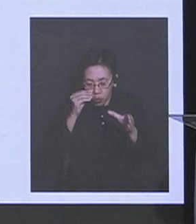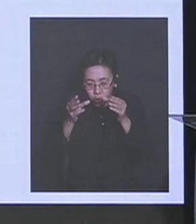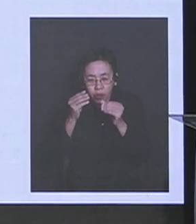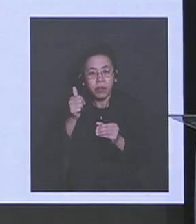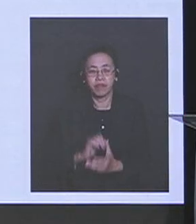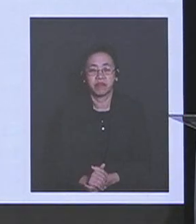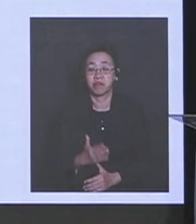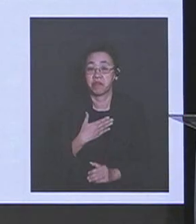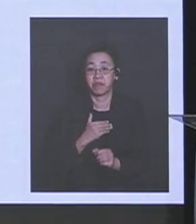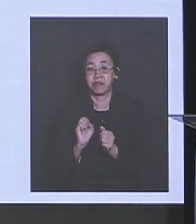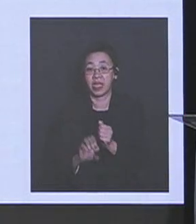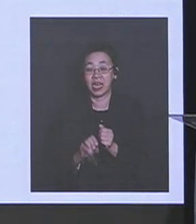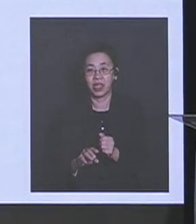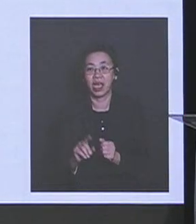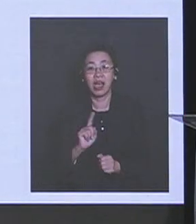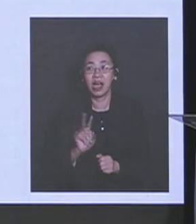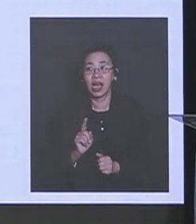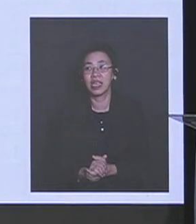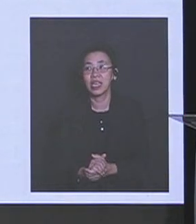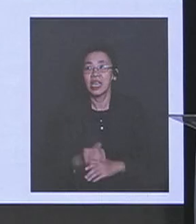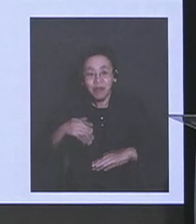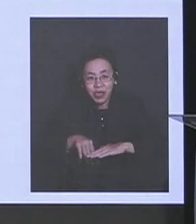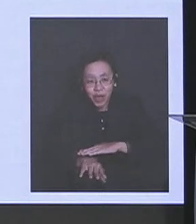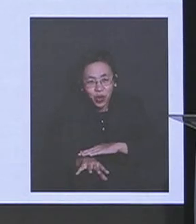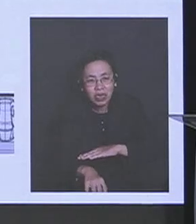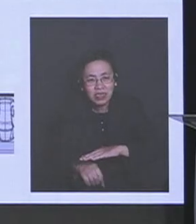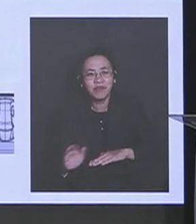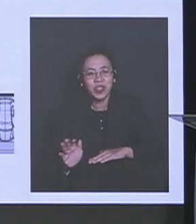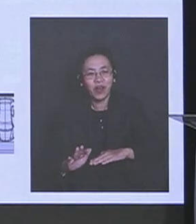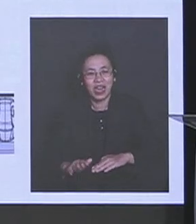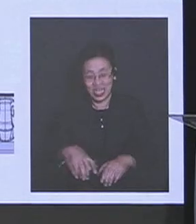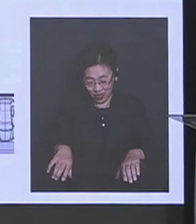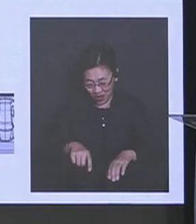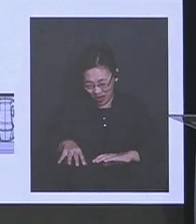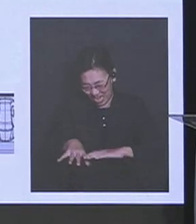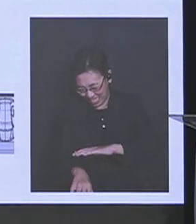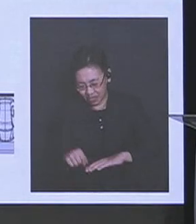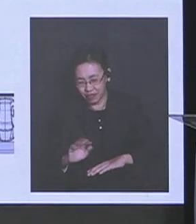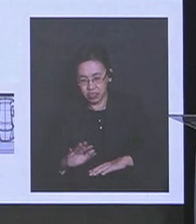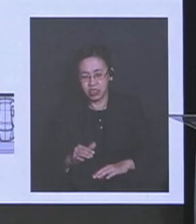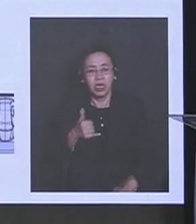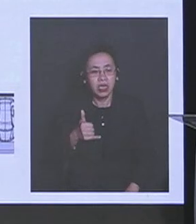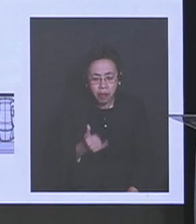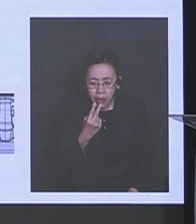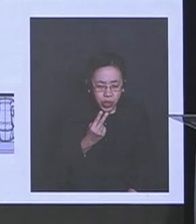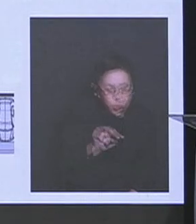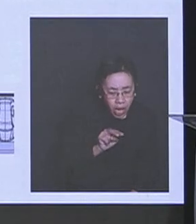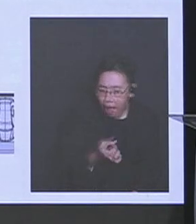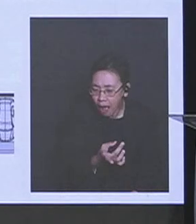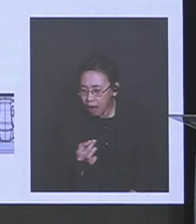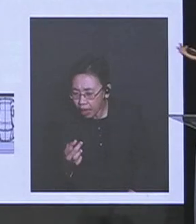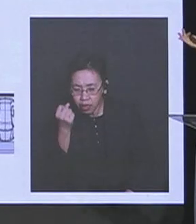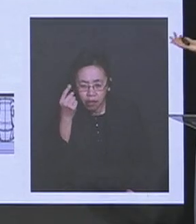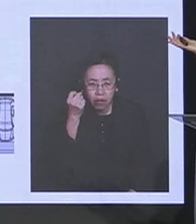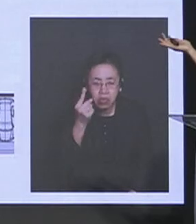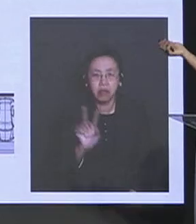in this picture, but trying to get a sense of some of the barriers. Measuring, there's a lot of tools now